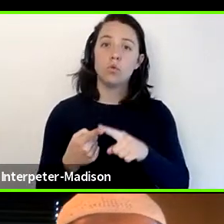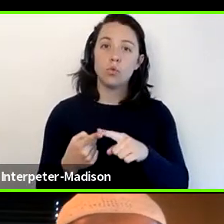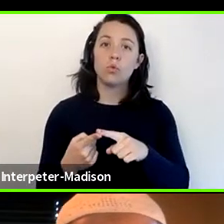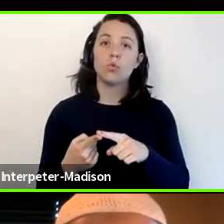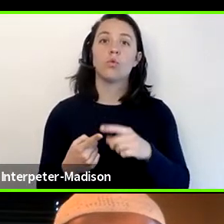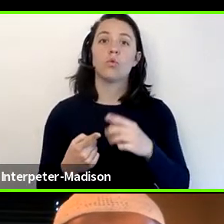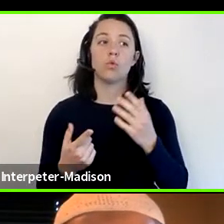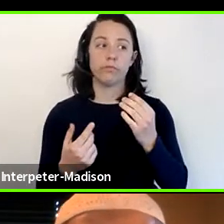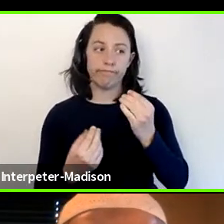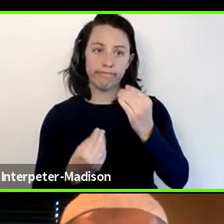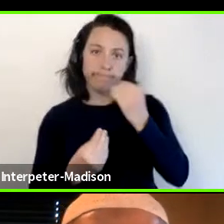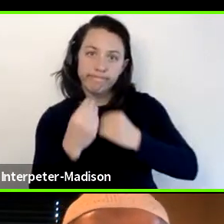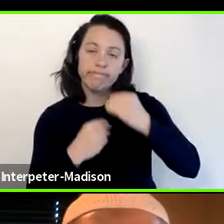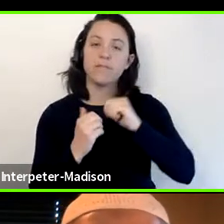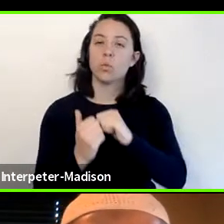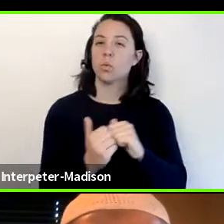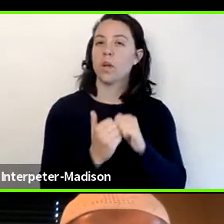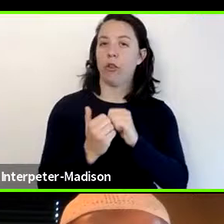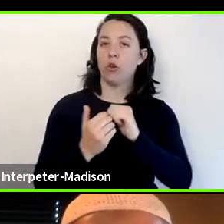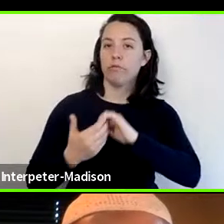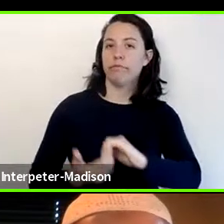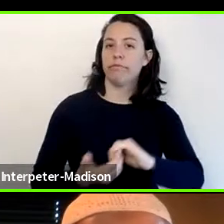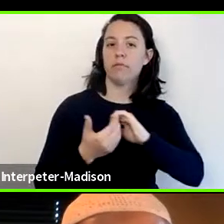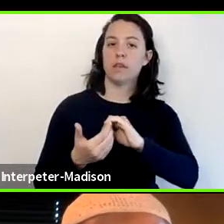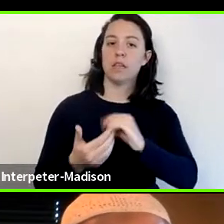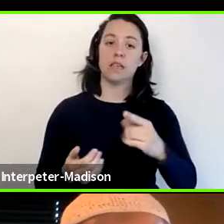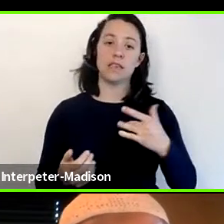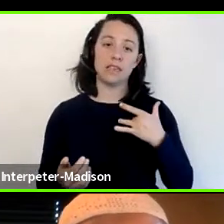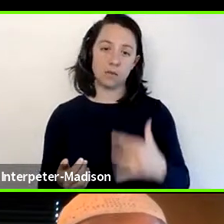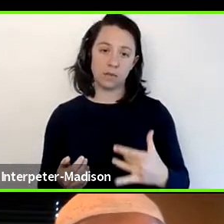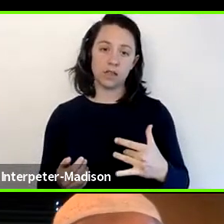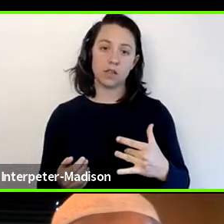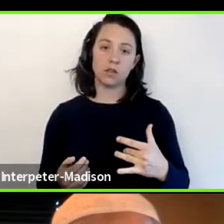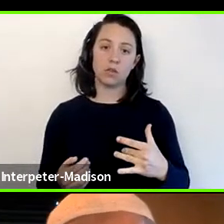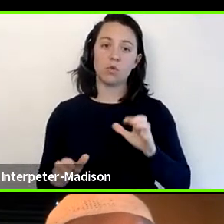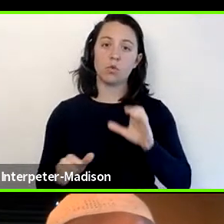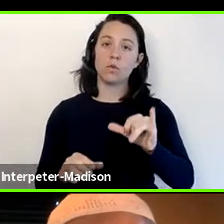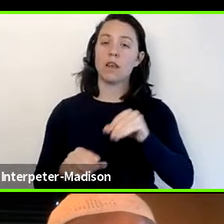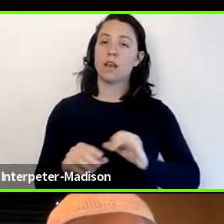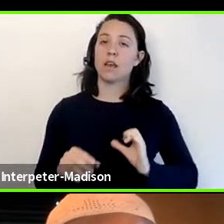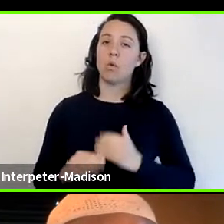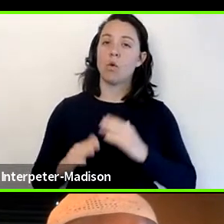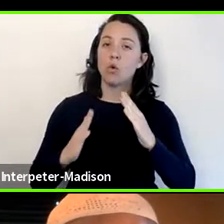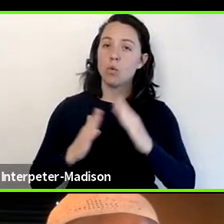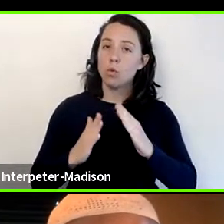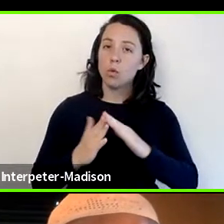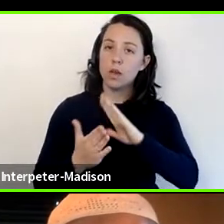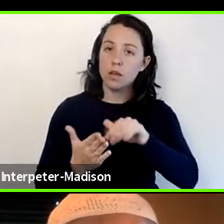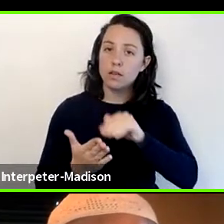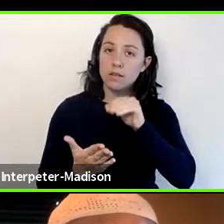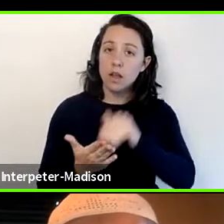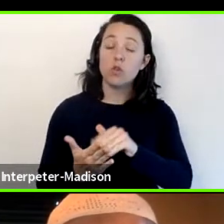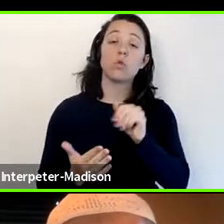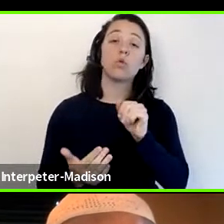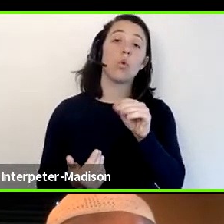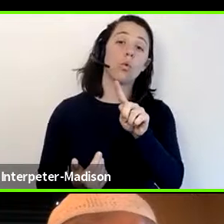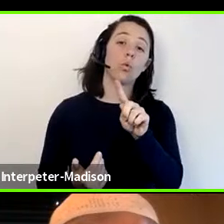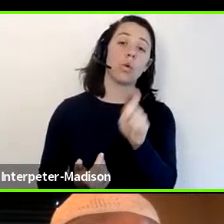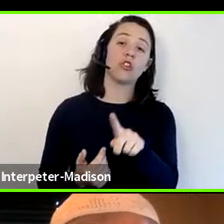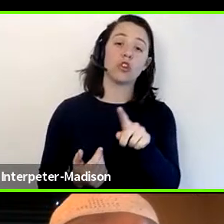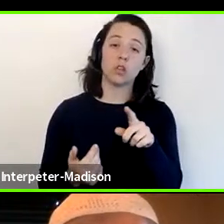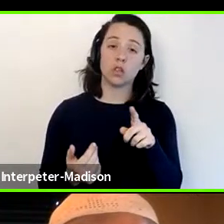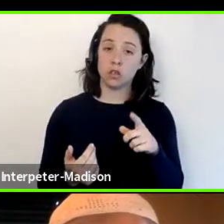break and fast. Usually we do that in our community center. The question is how safe